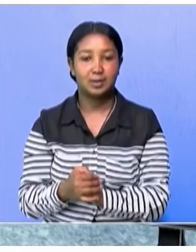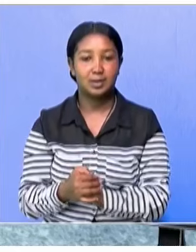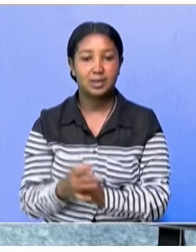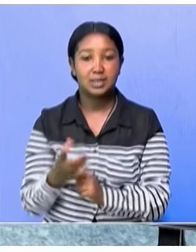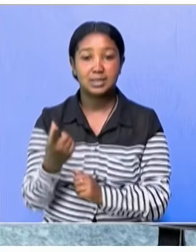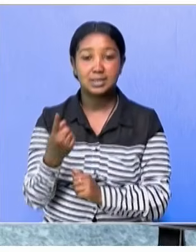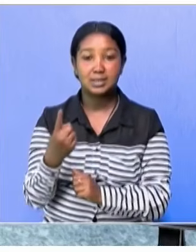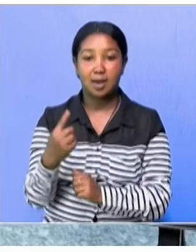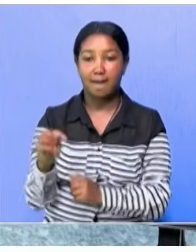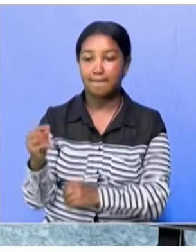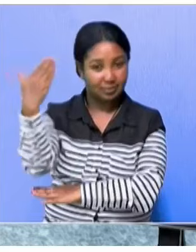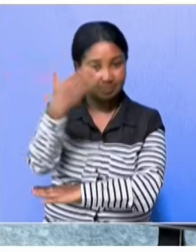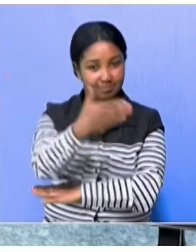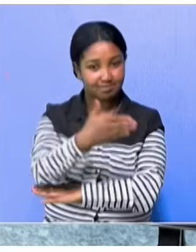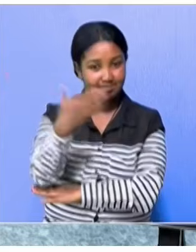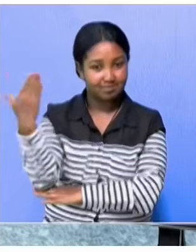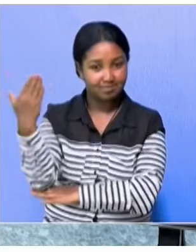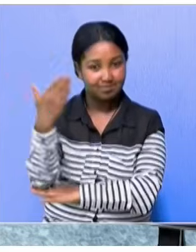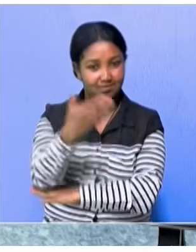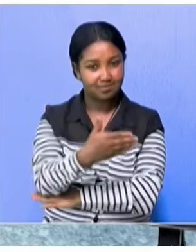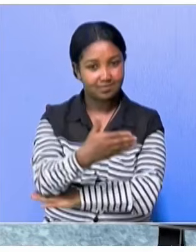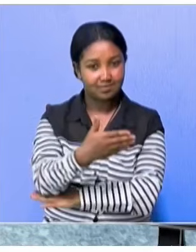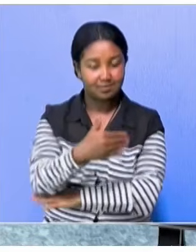The traffic